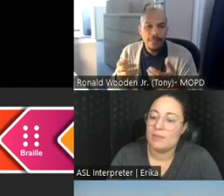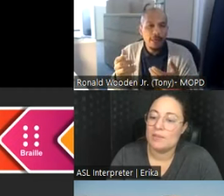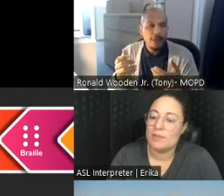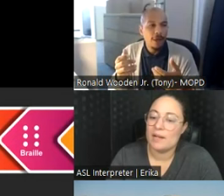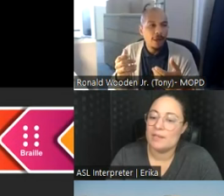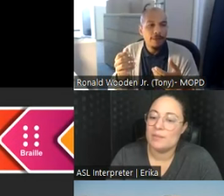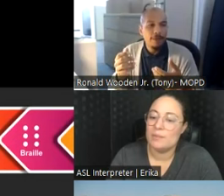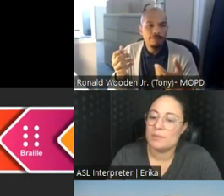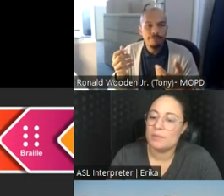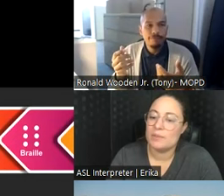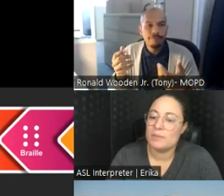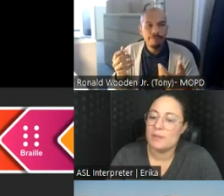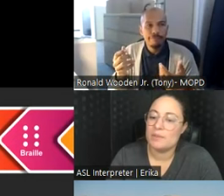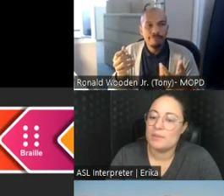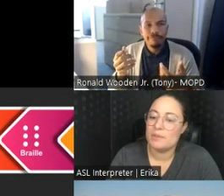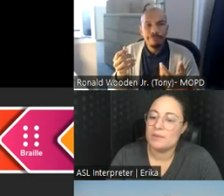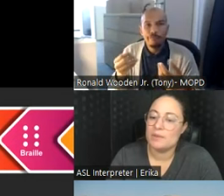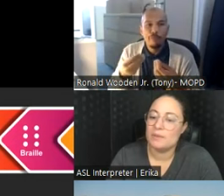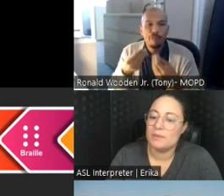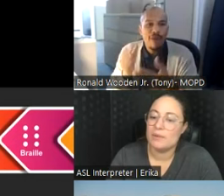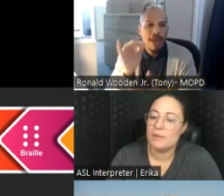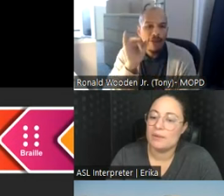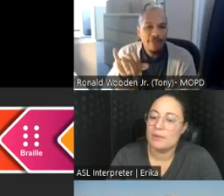you make sure it has the room to be able to